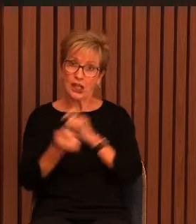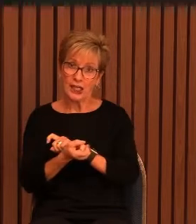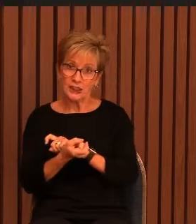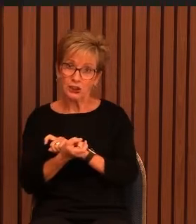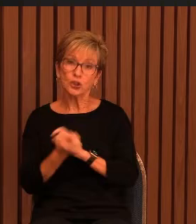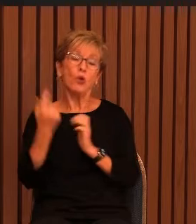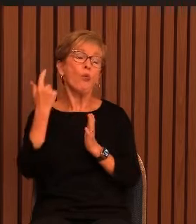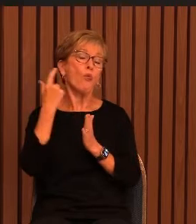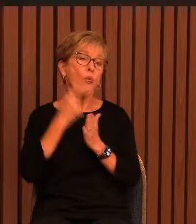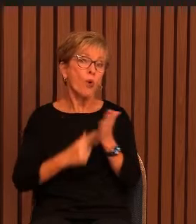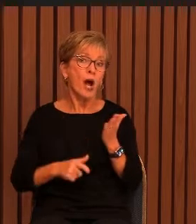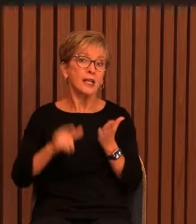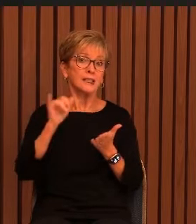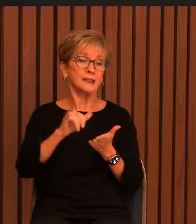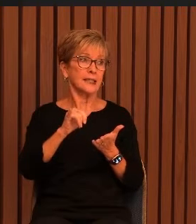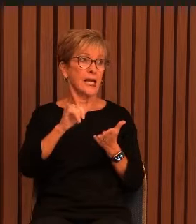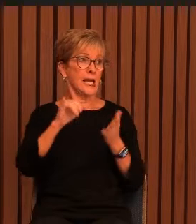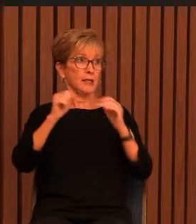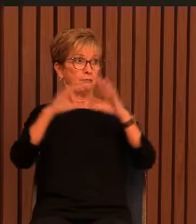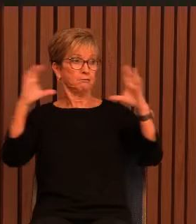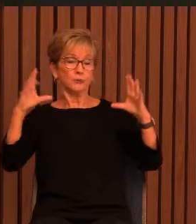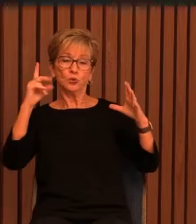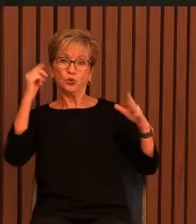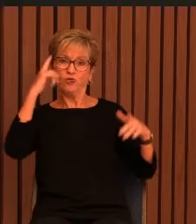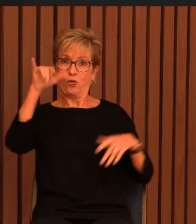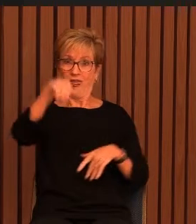And what does the portrait do for that?